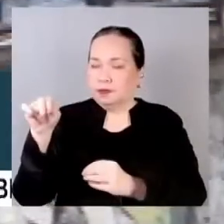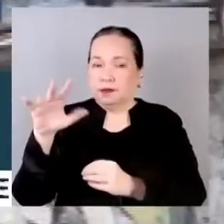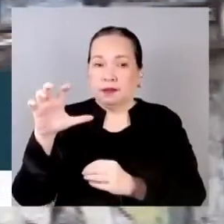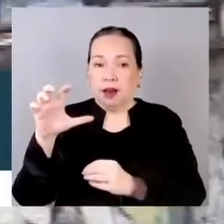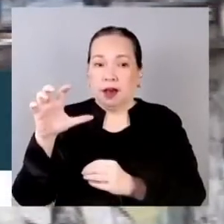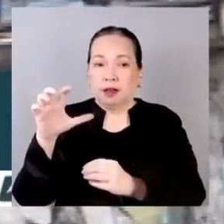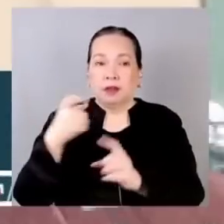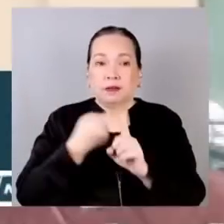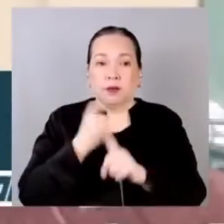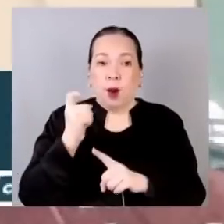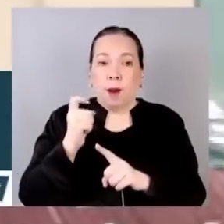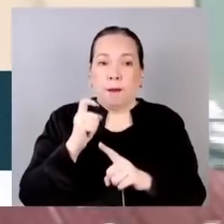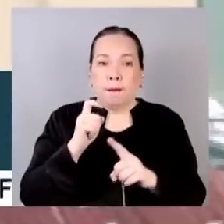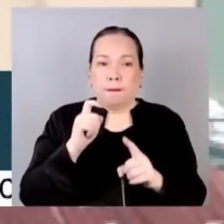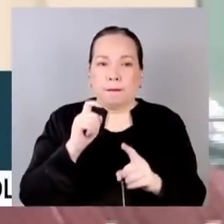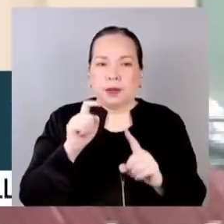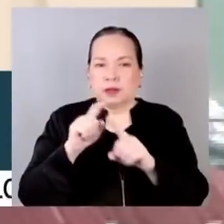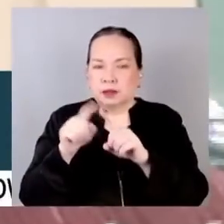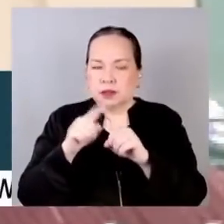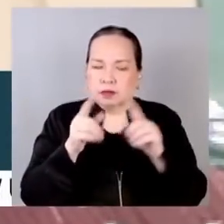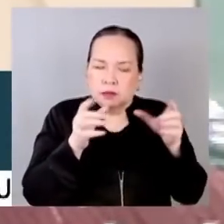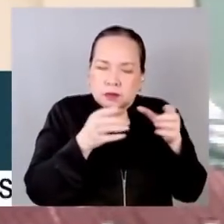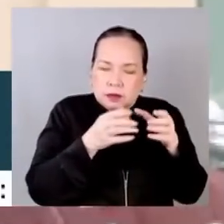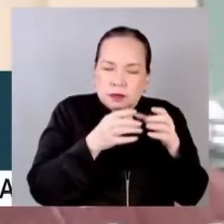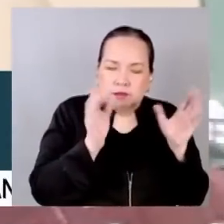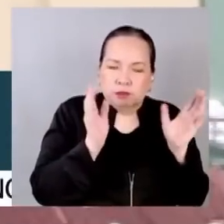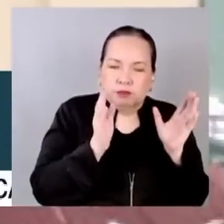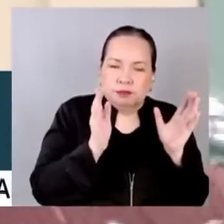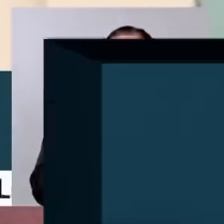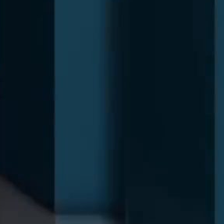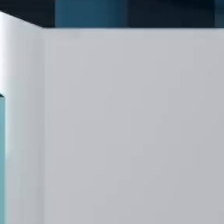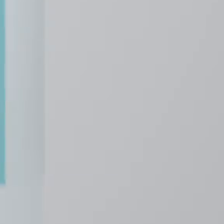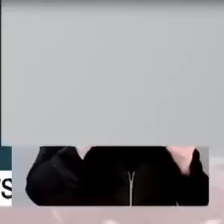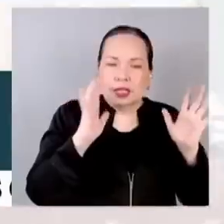from minimum and medium security compounds.